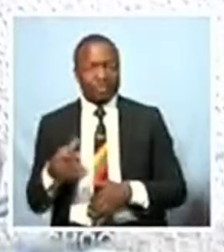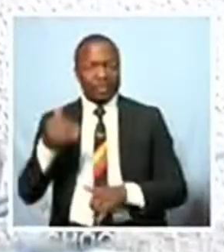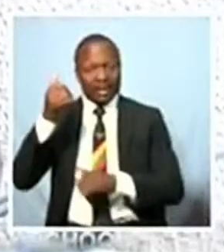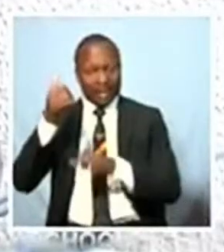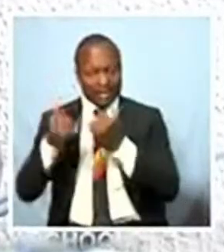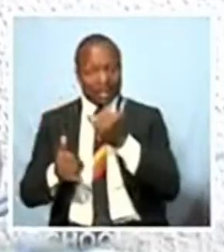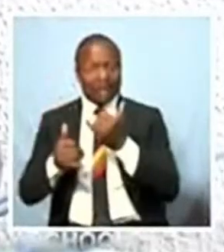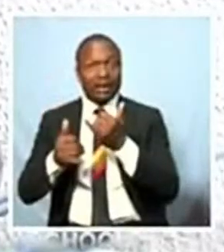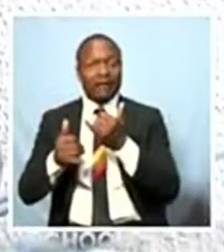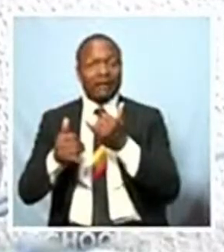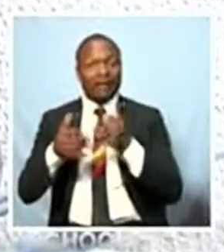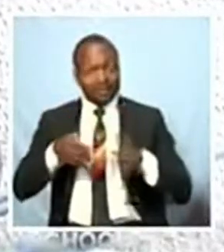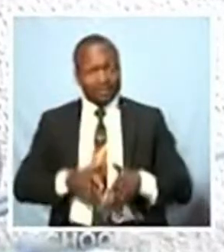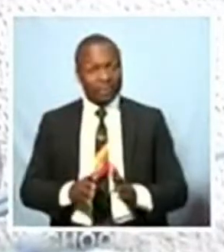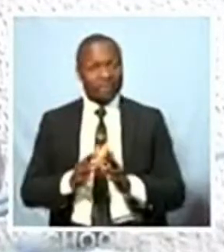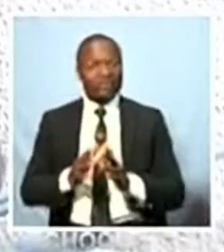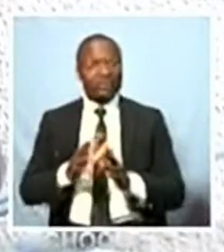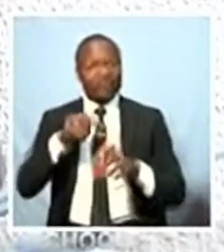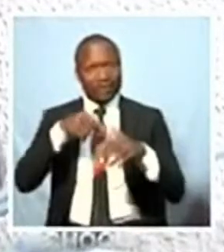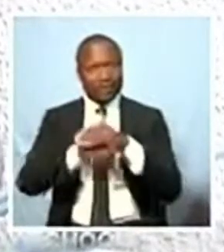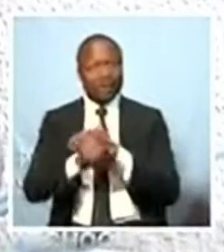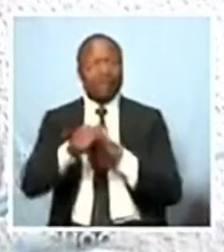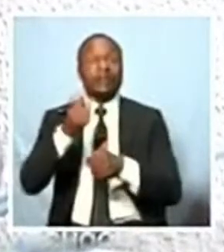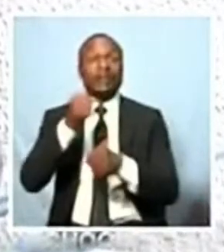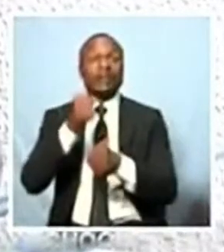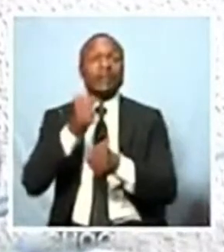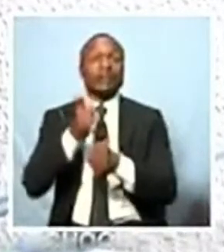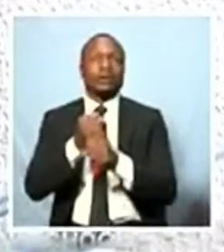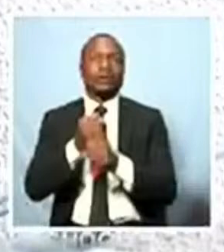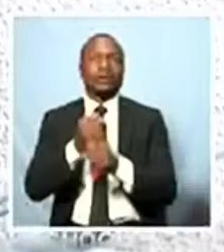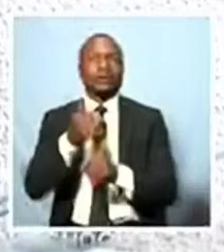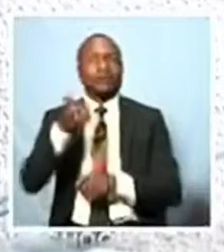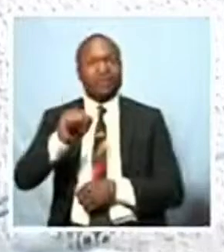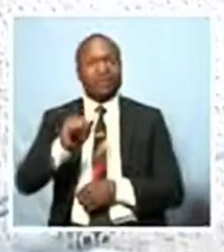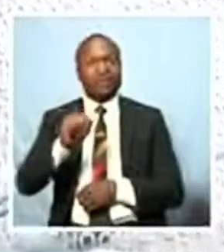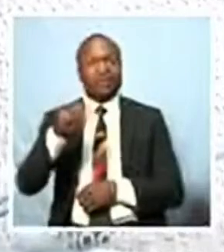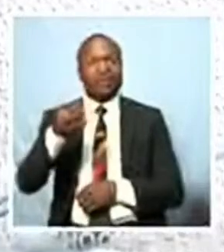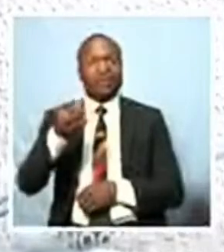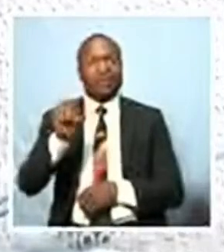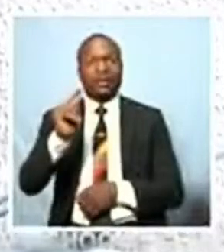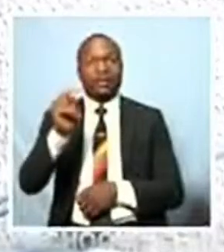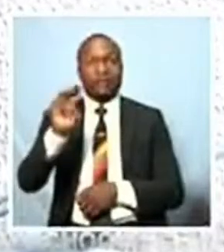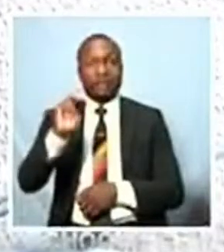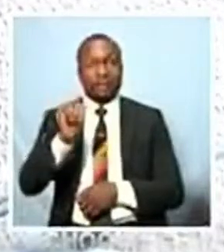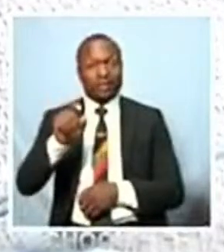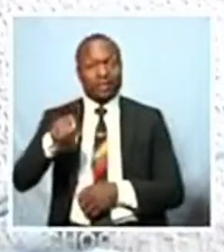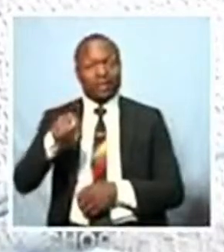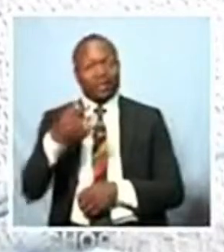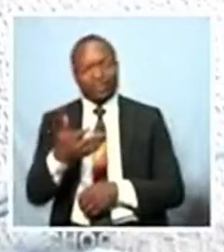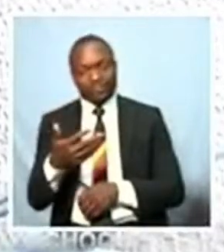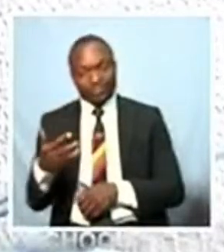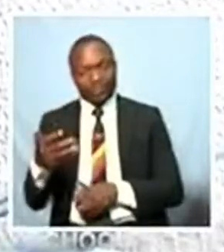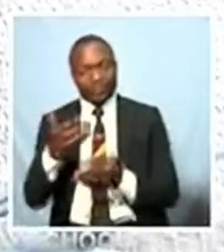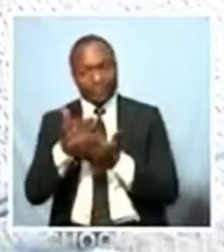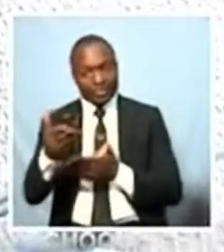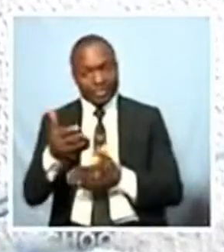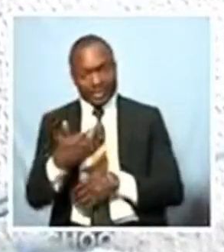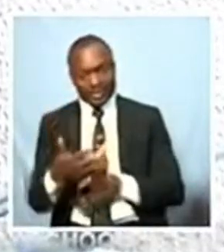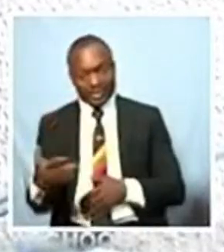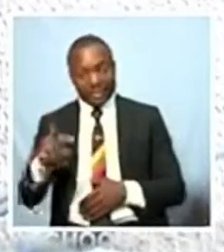into grade 10 at Fatima. A week ago I needed to buy all the materials that is required for grade